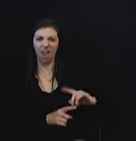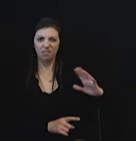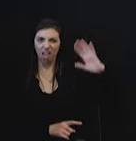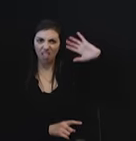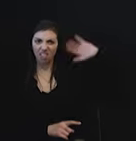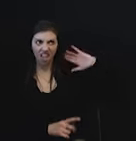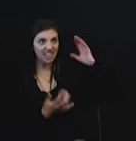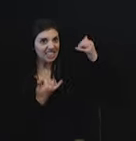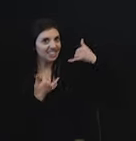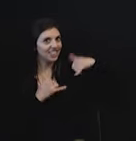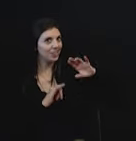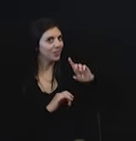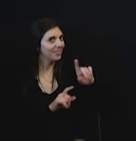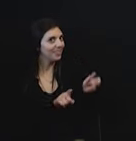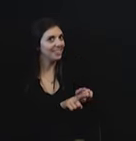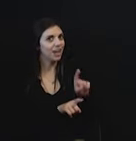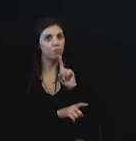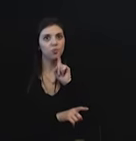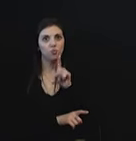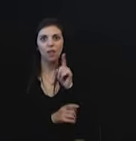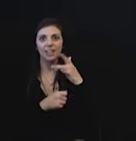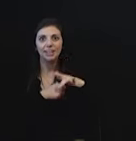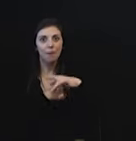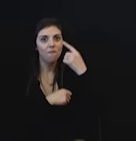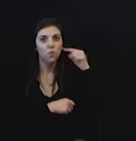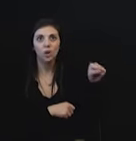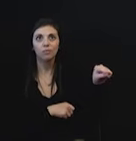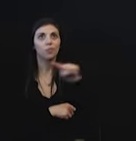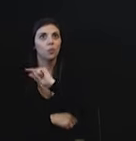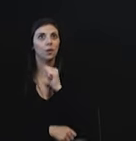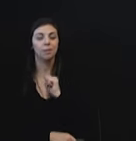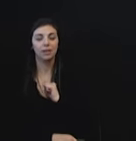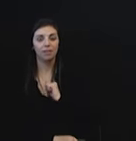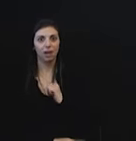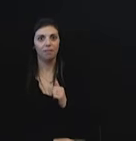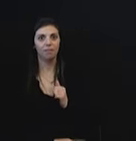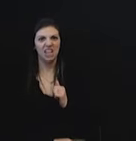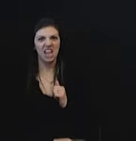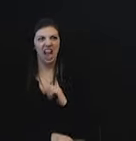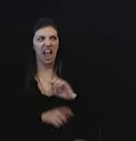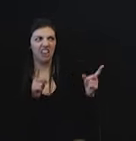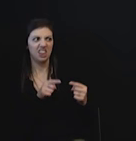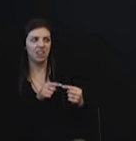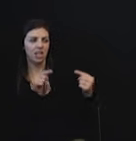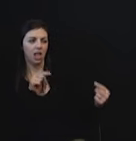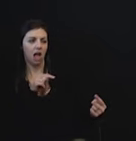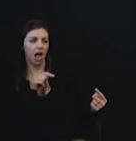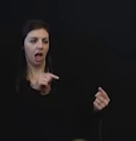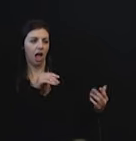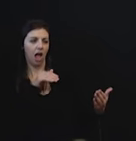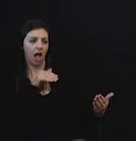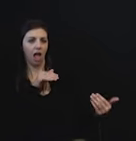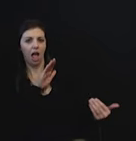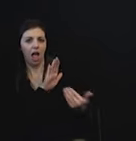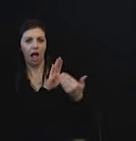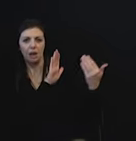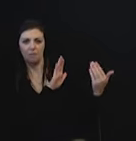and I now. And I think what the adversary wants to do is to take our eyes off the truth.